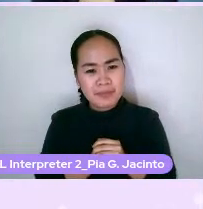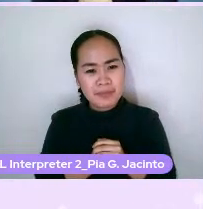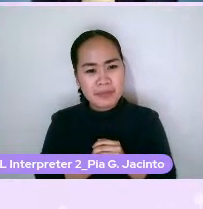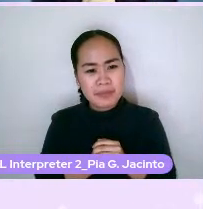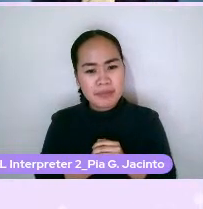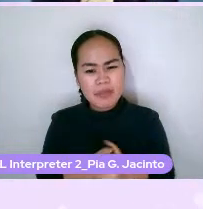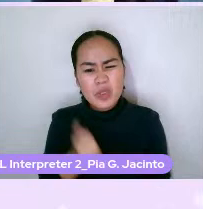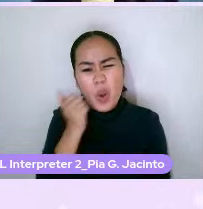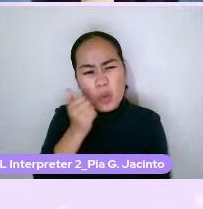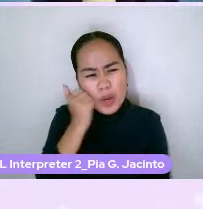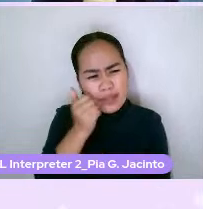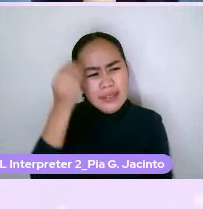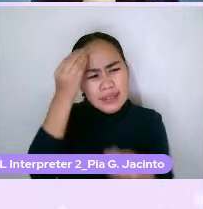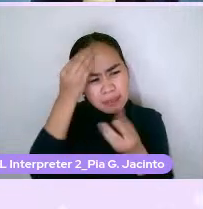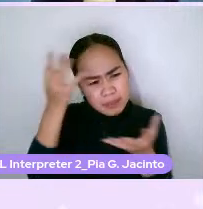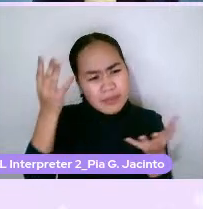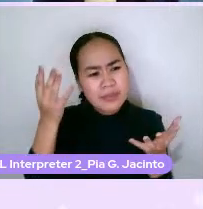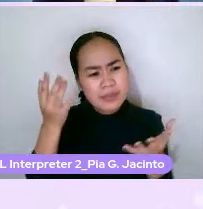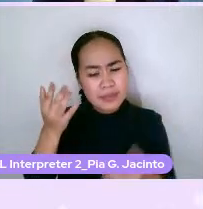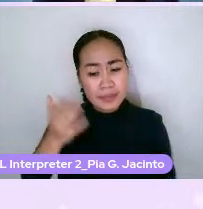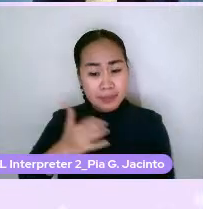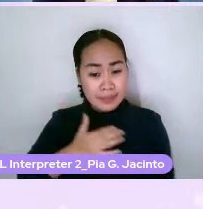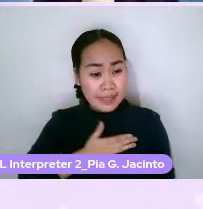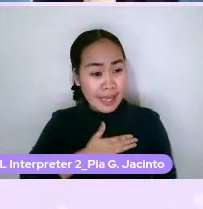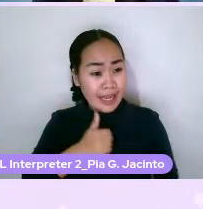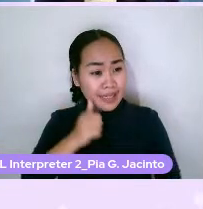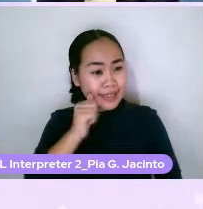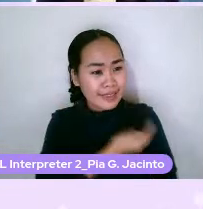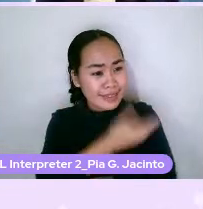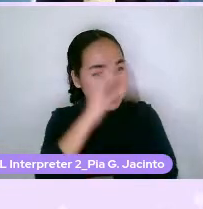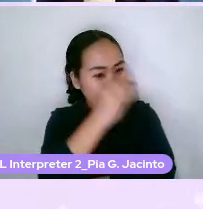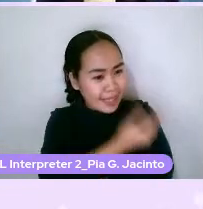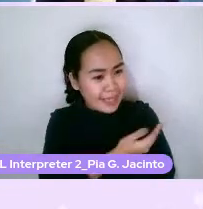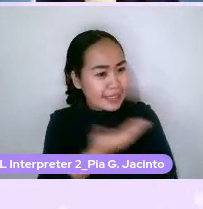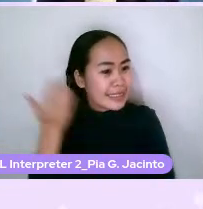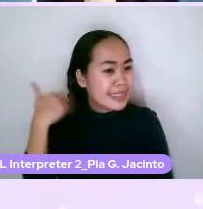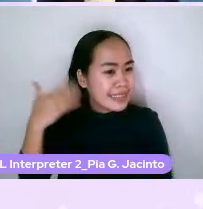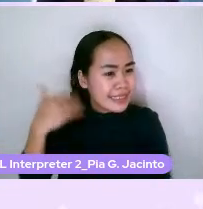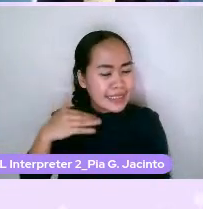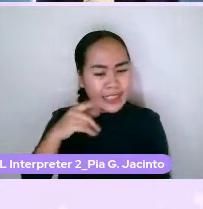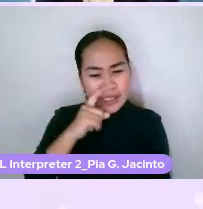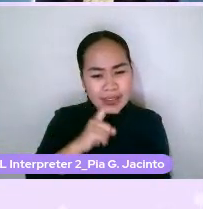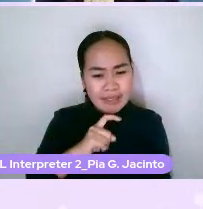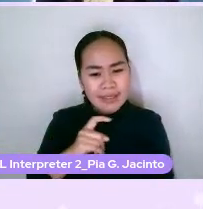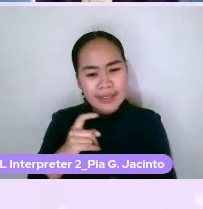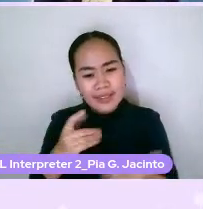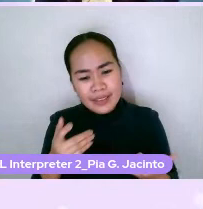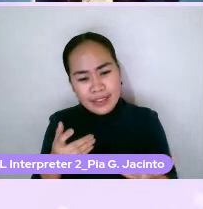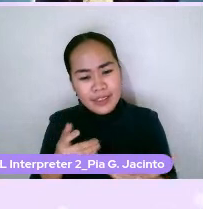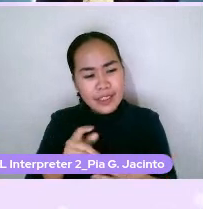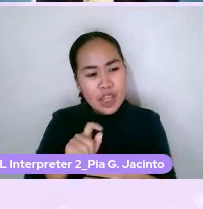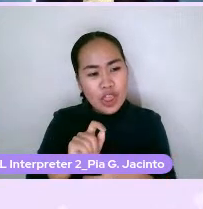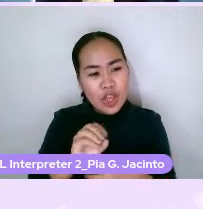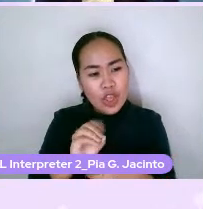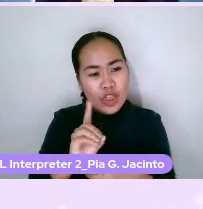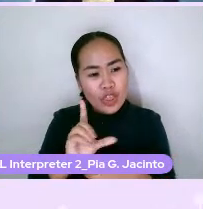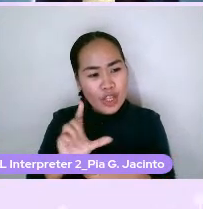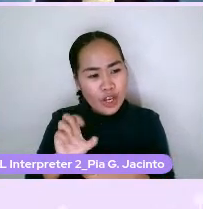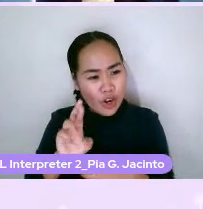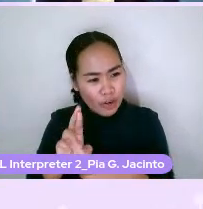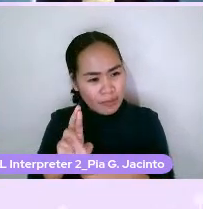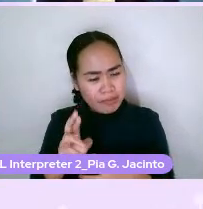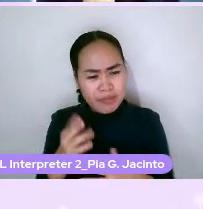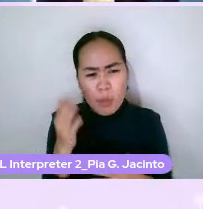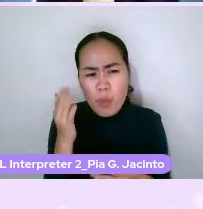Madalas kong nasasabi noon sa aking mga anak during their toddler and early development years, bakit ba ang dami mong tanong? This